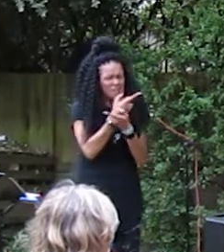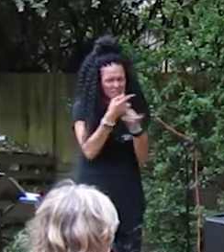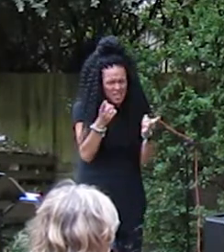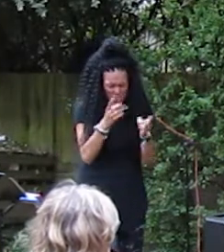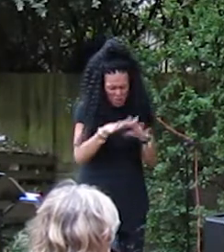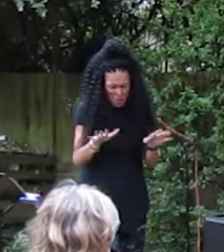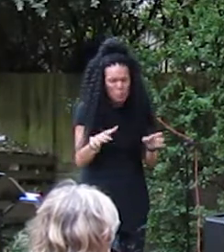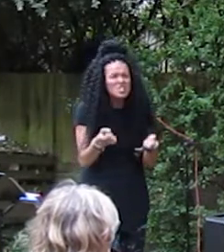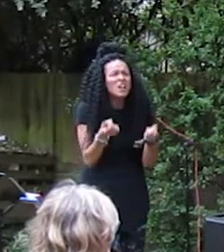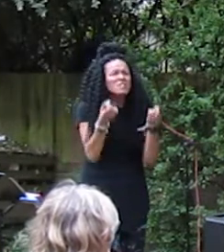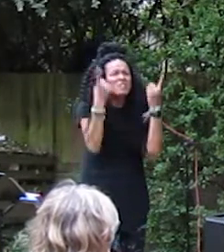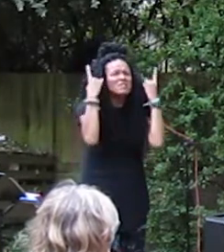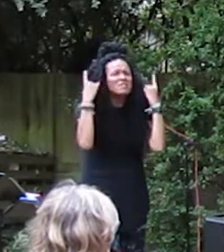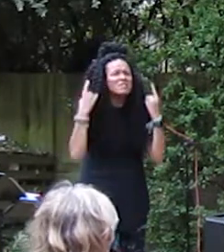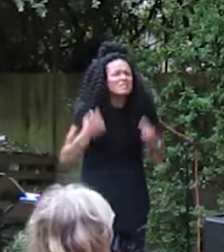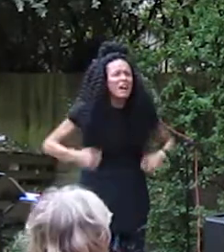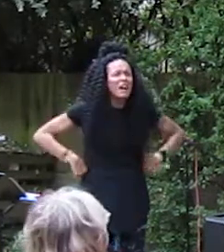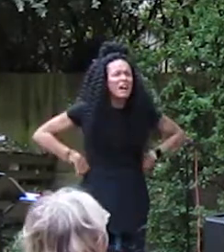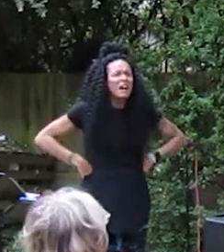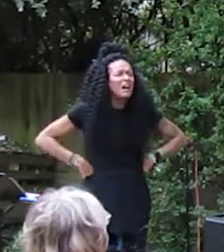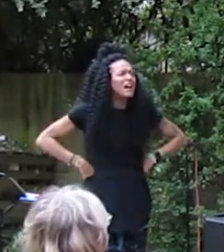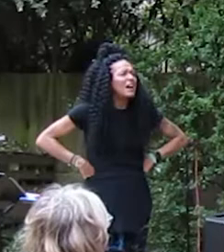things which they don't